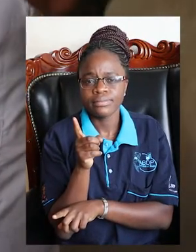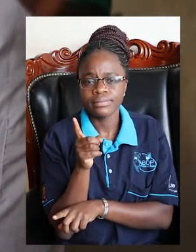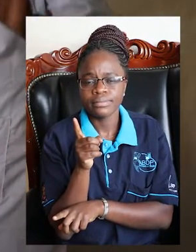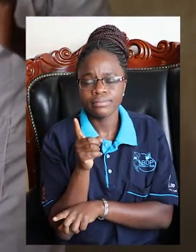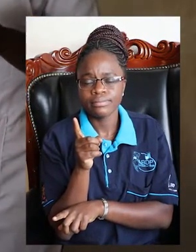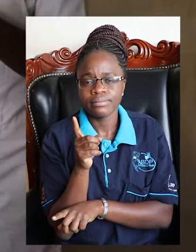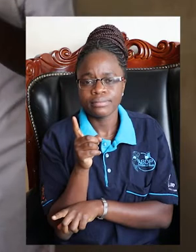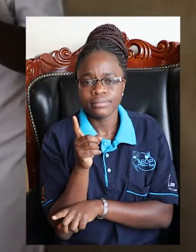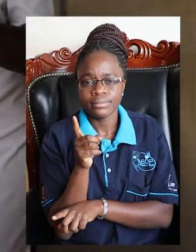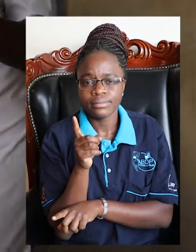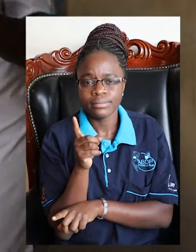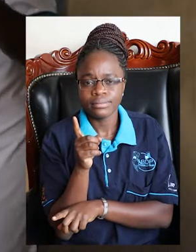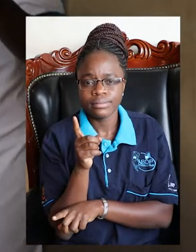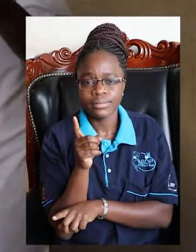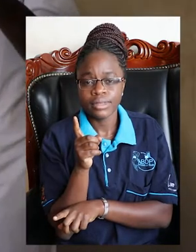have